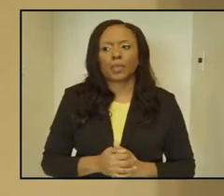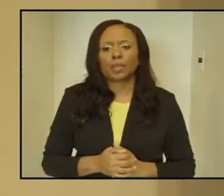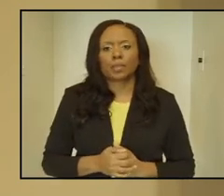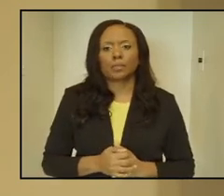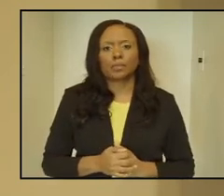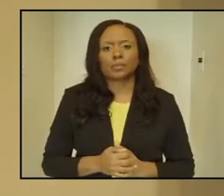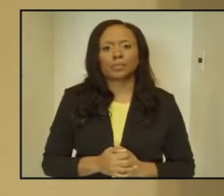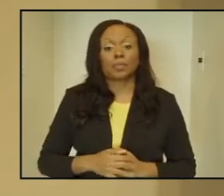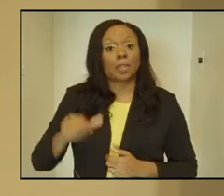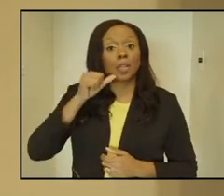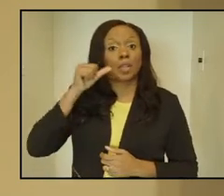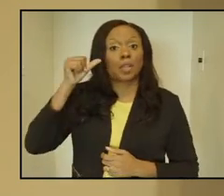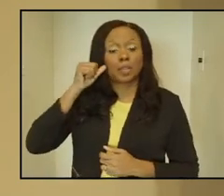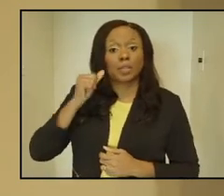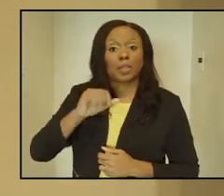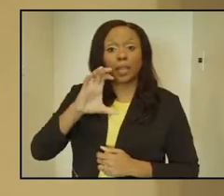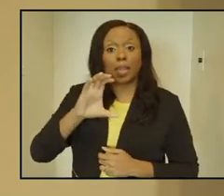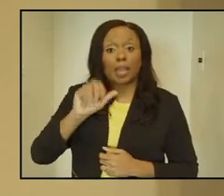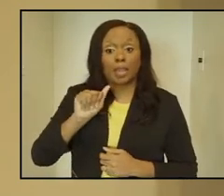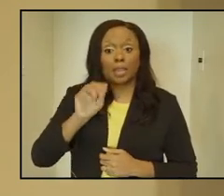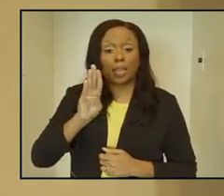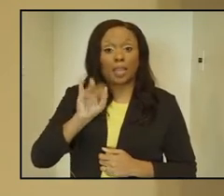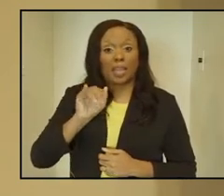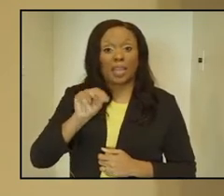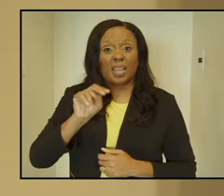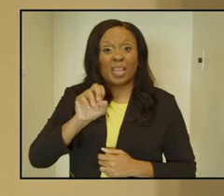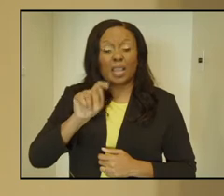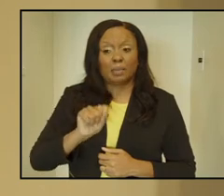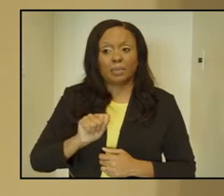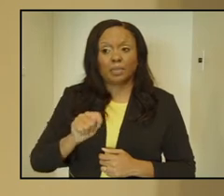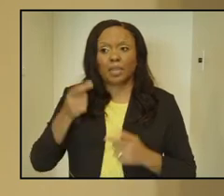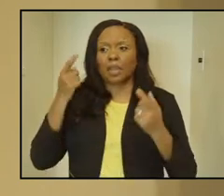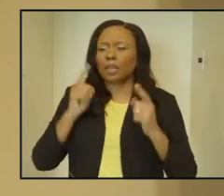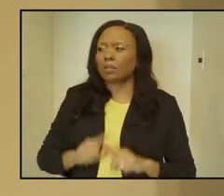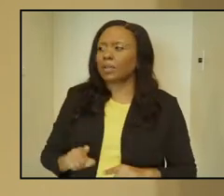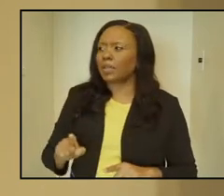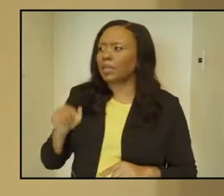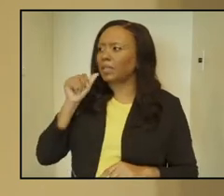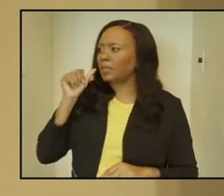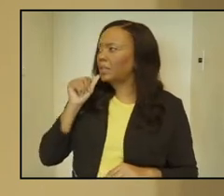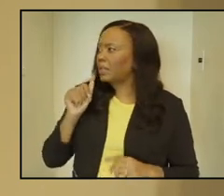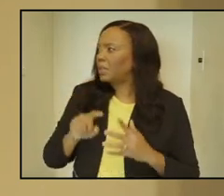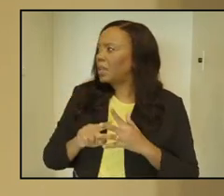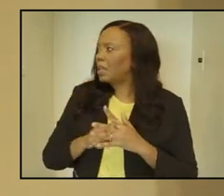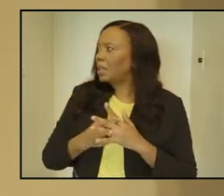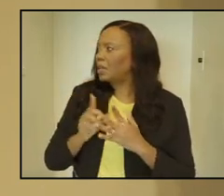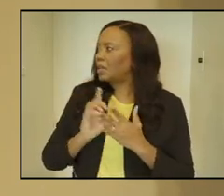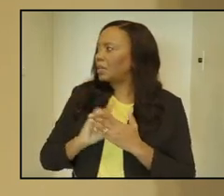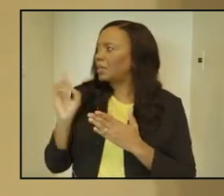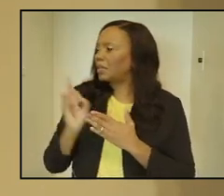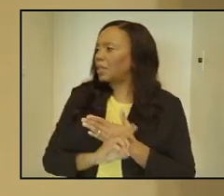agreed yesterday to proclaim, I think from the December 1st, no?